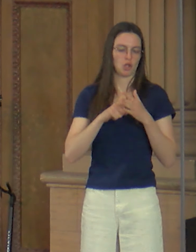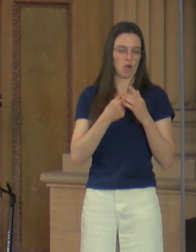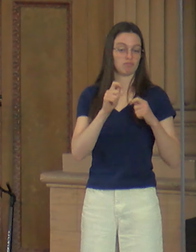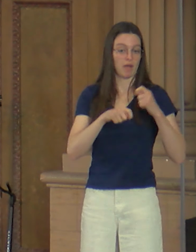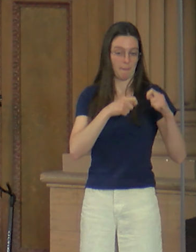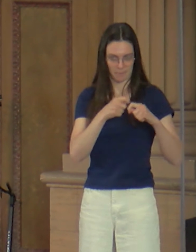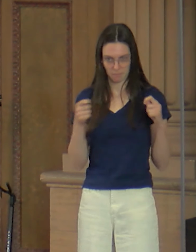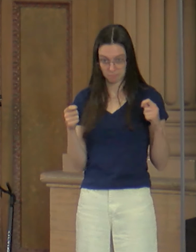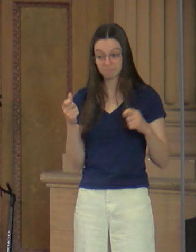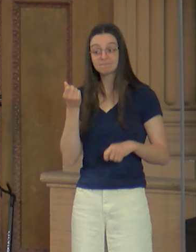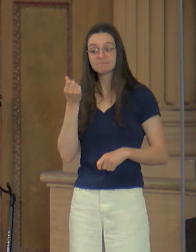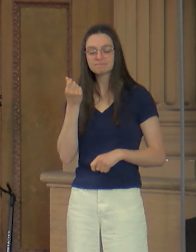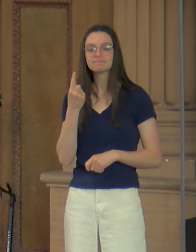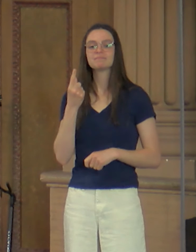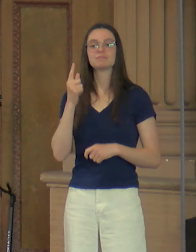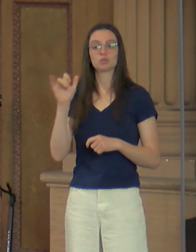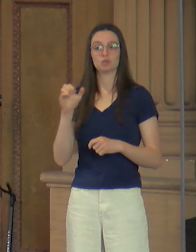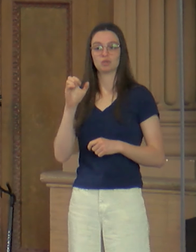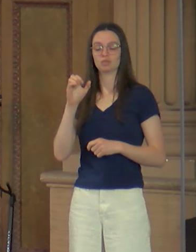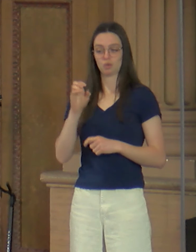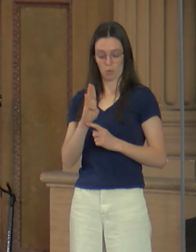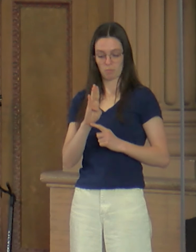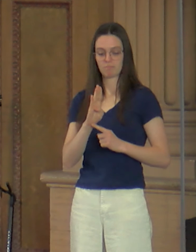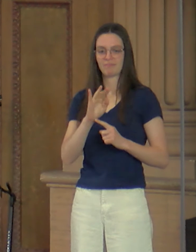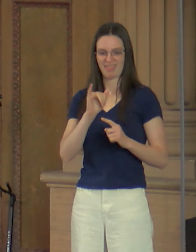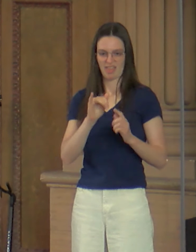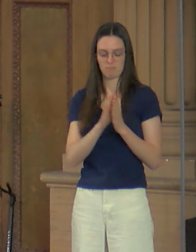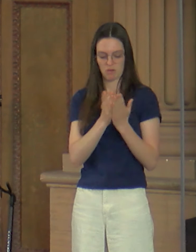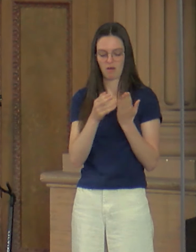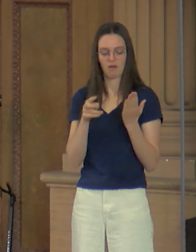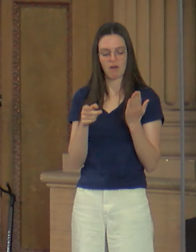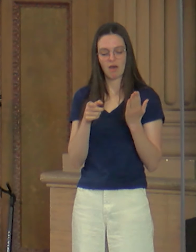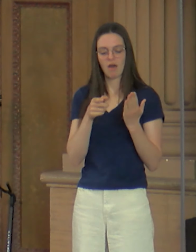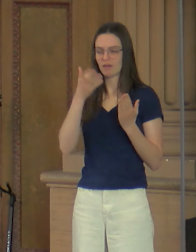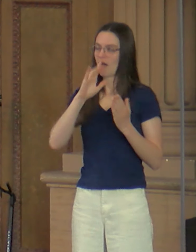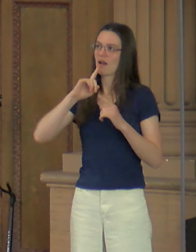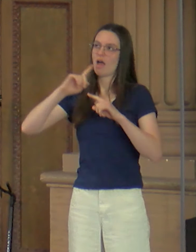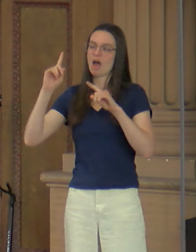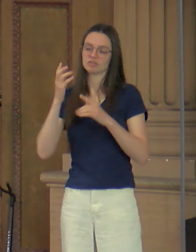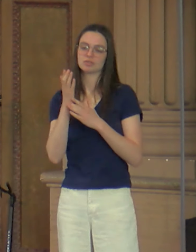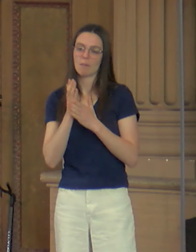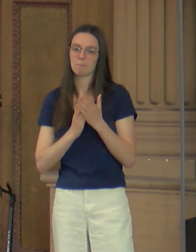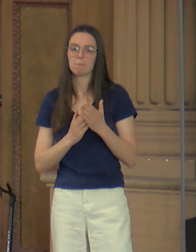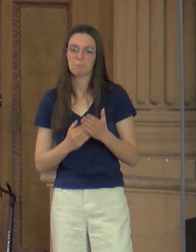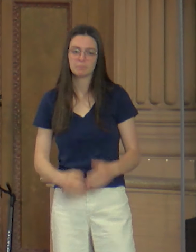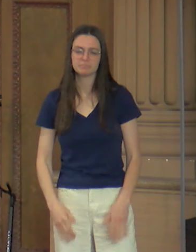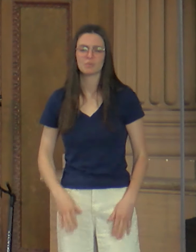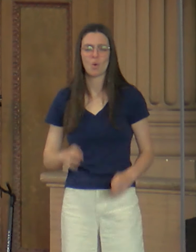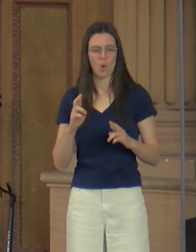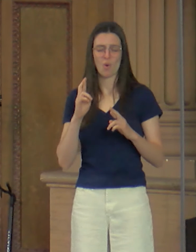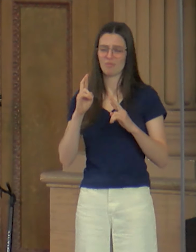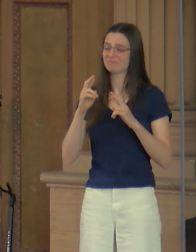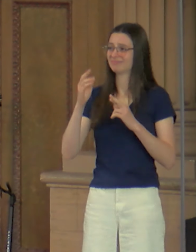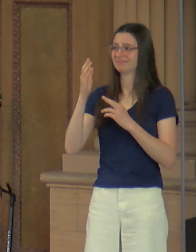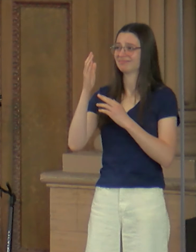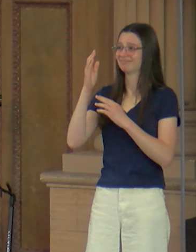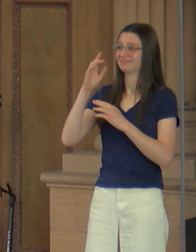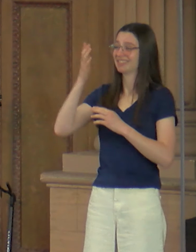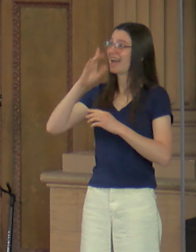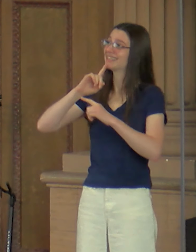God gives to Job at the end of this book, at the end of his suffering, and hopefully these will be some answers that help us in our suffering,